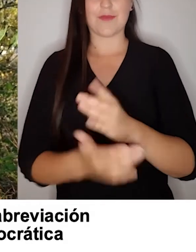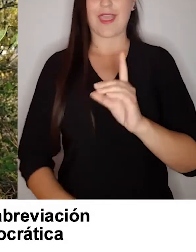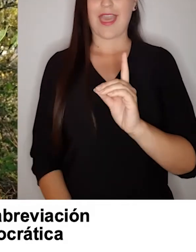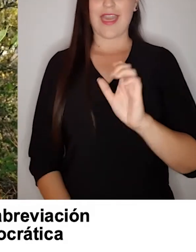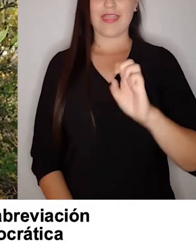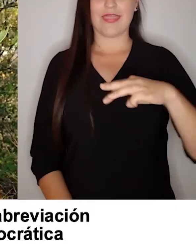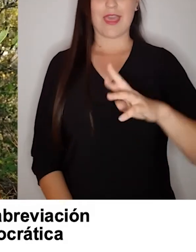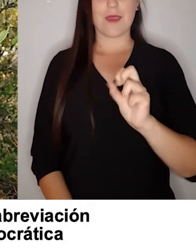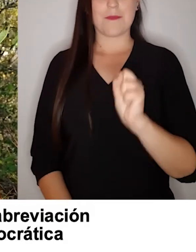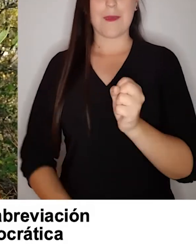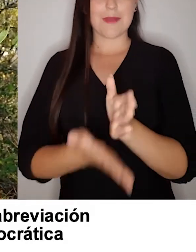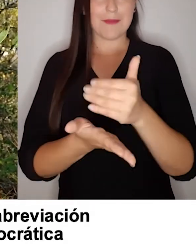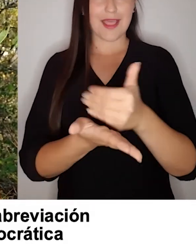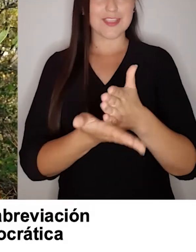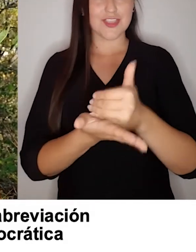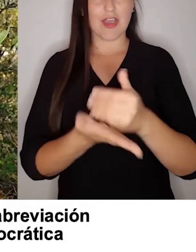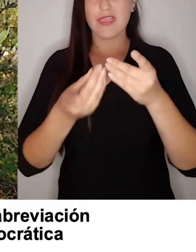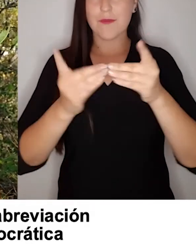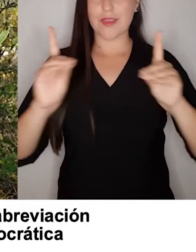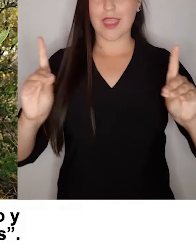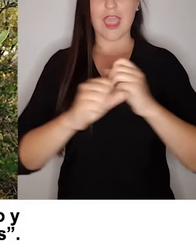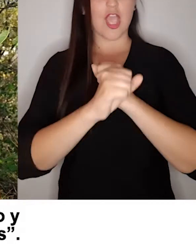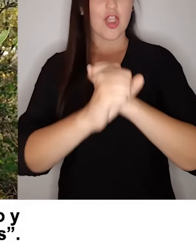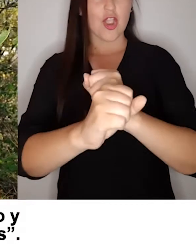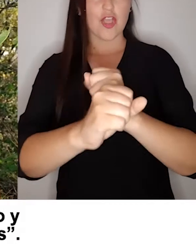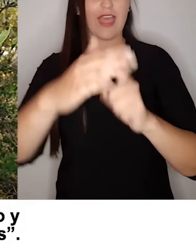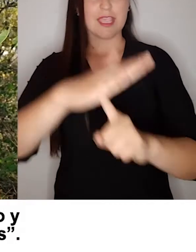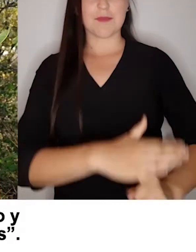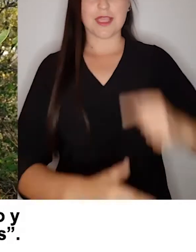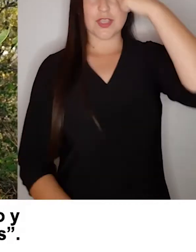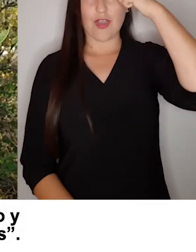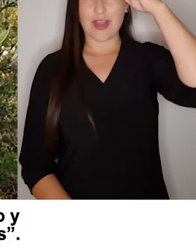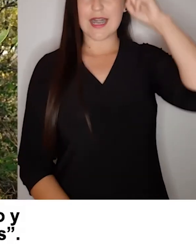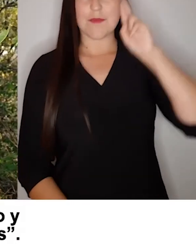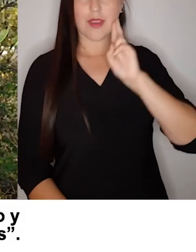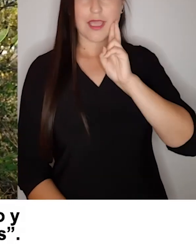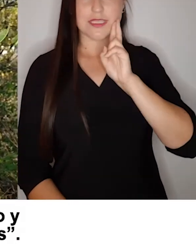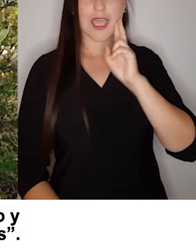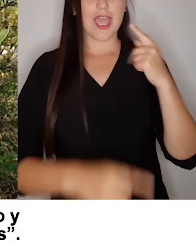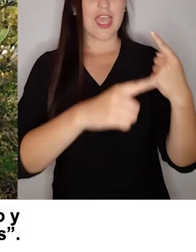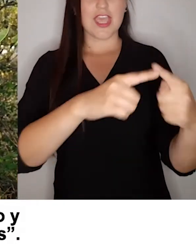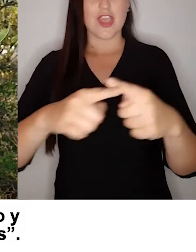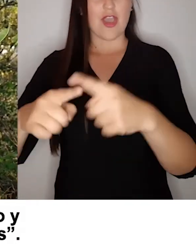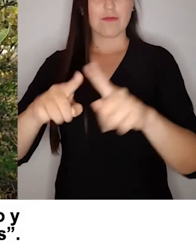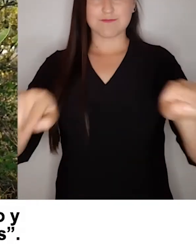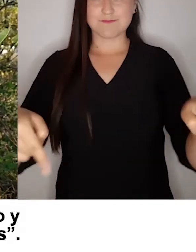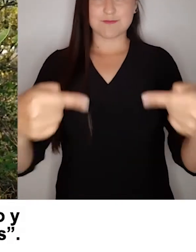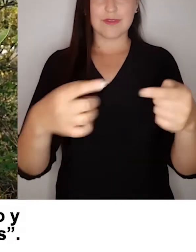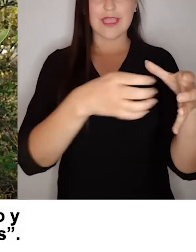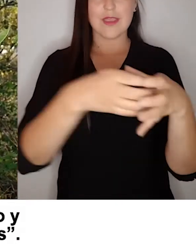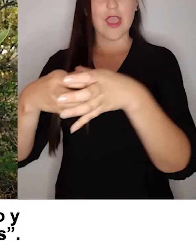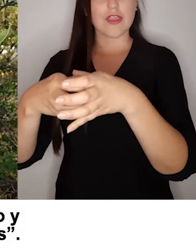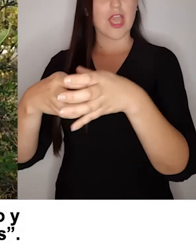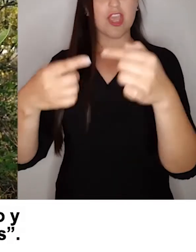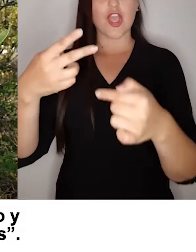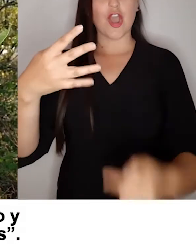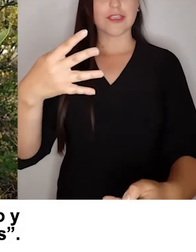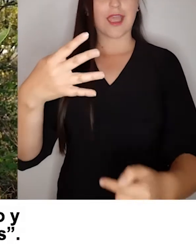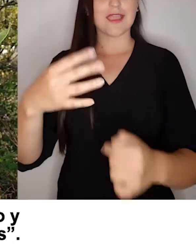The abbreviation DEMBRA stands for Democratic Readiness Against Racism, Anti-Semitism, and